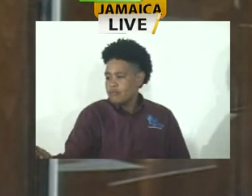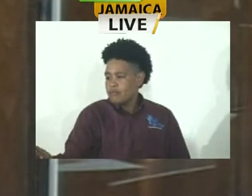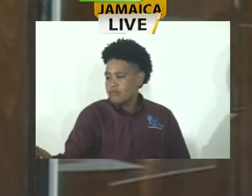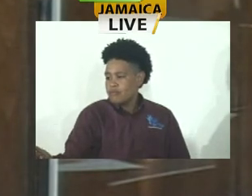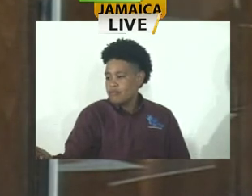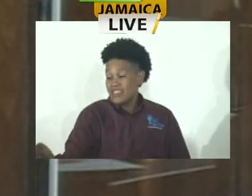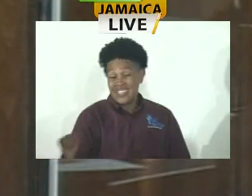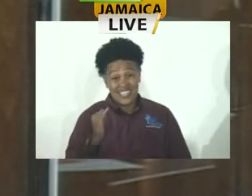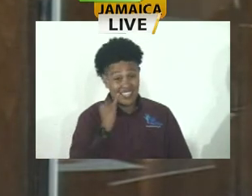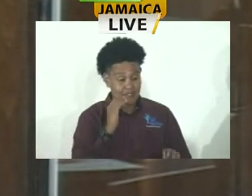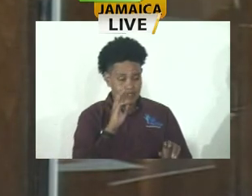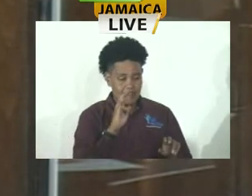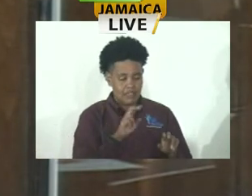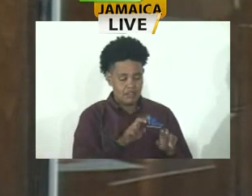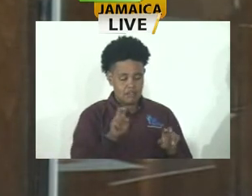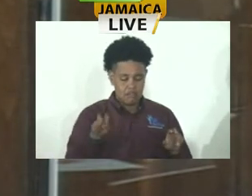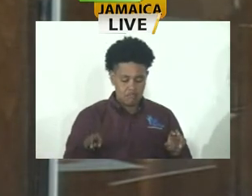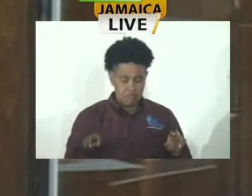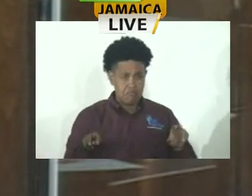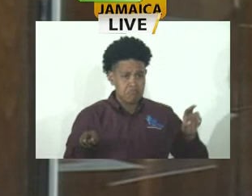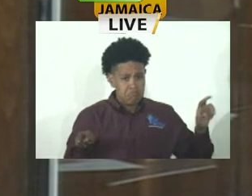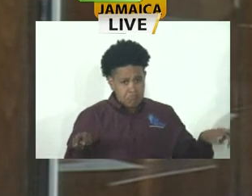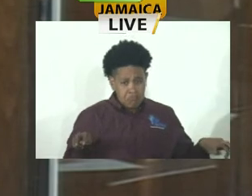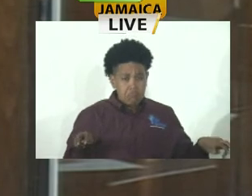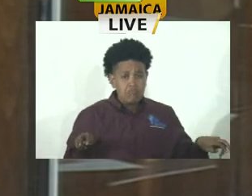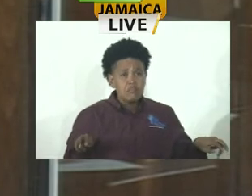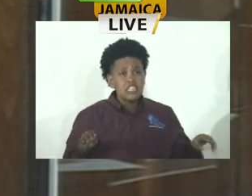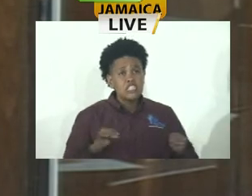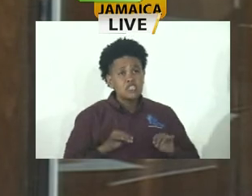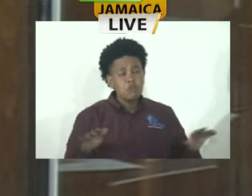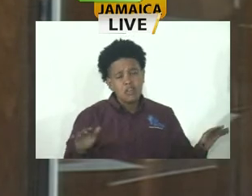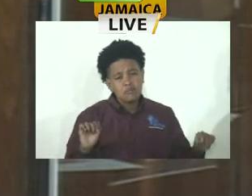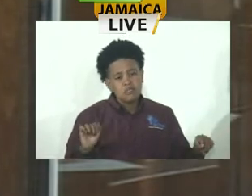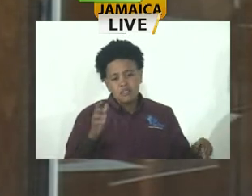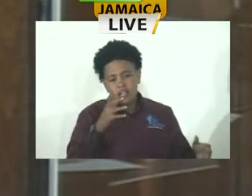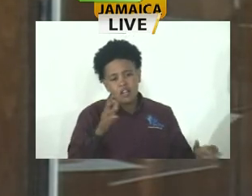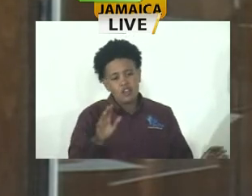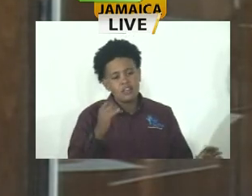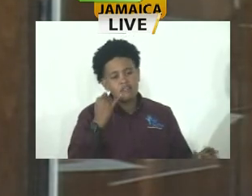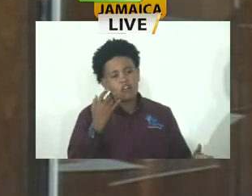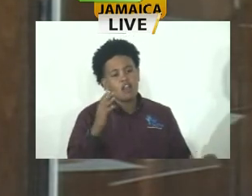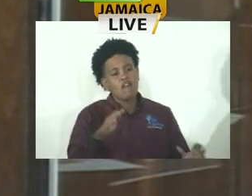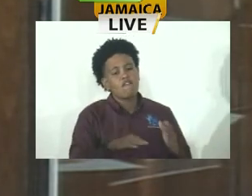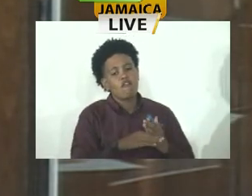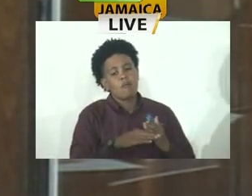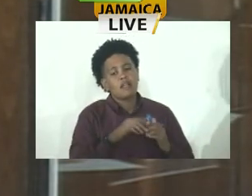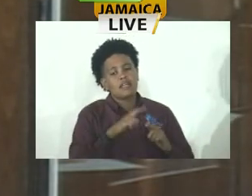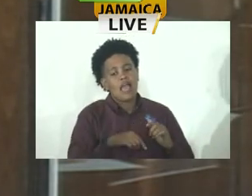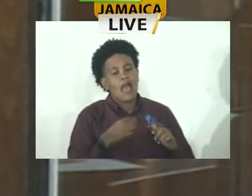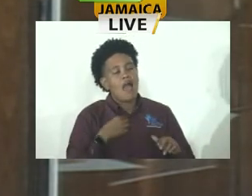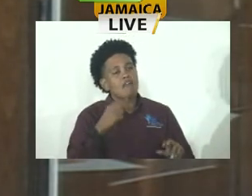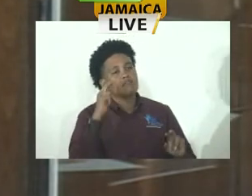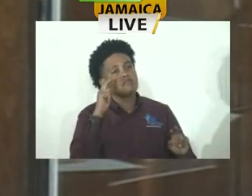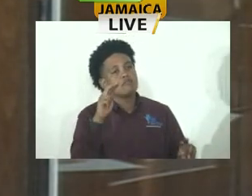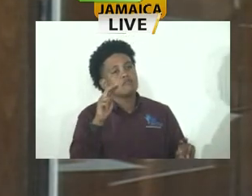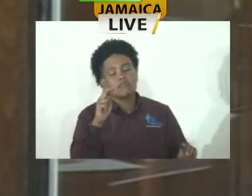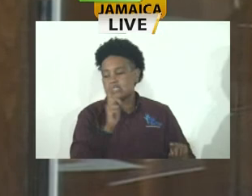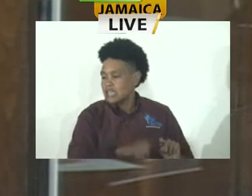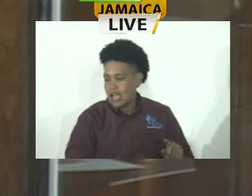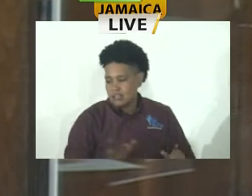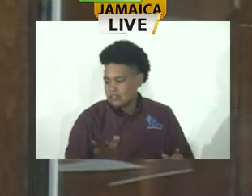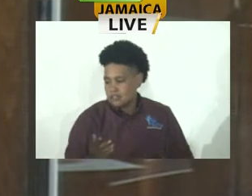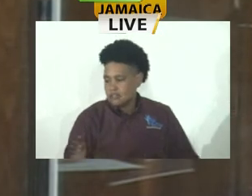but we accept the idea that if you're going to allow football there you know that we can't have fans in this